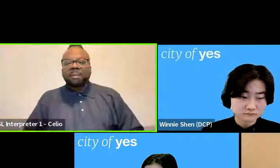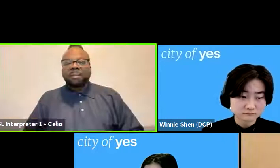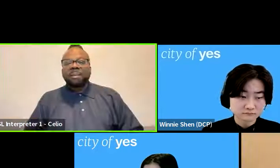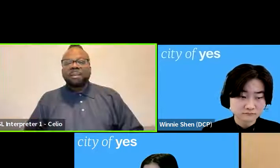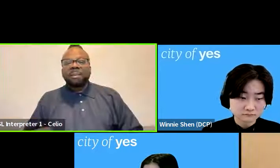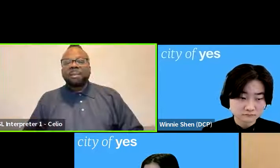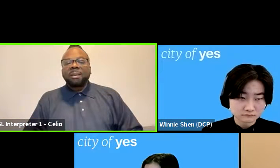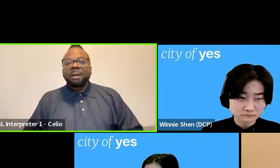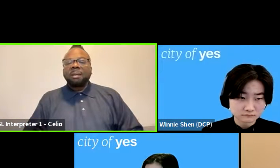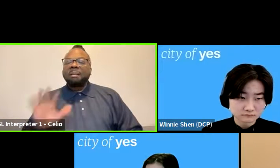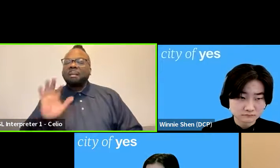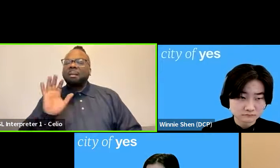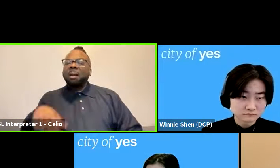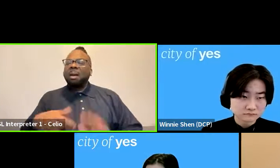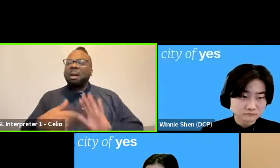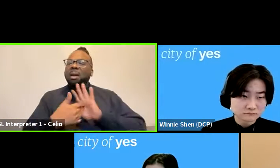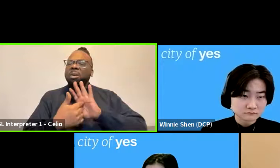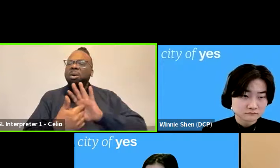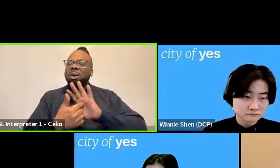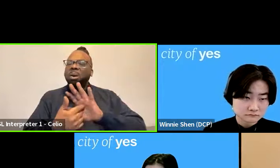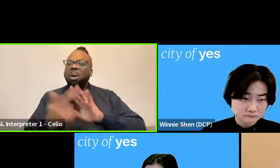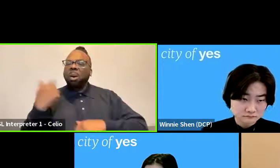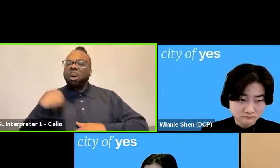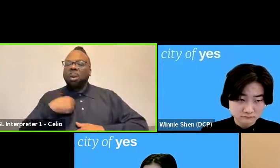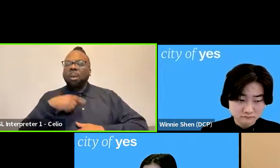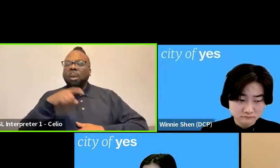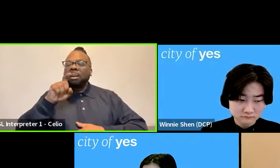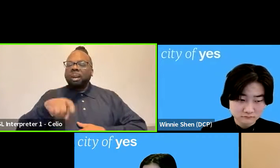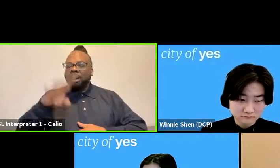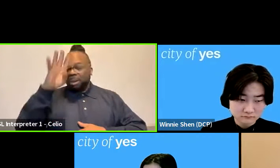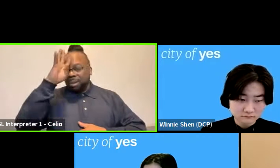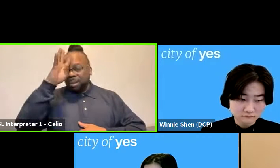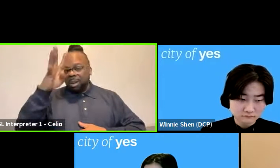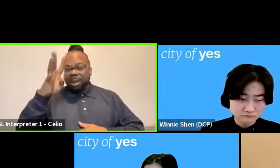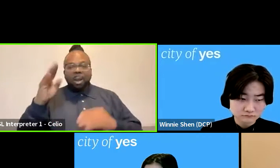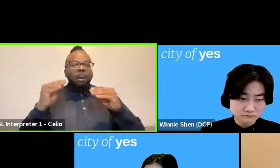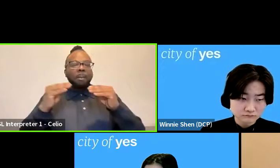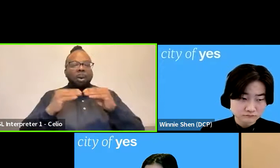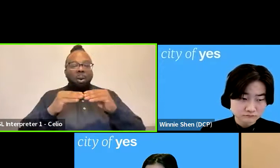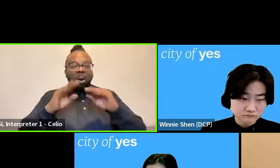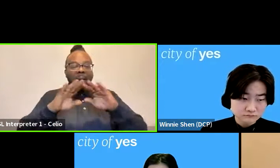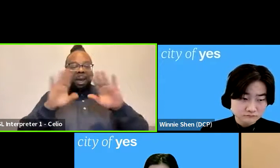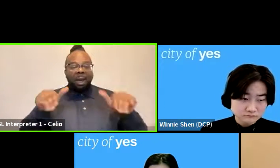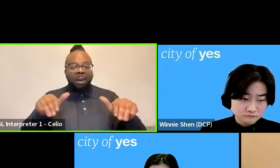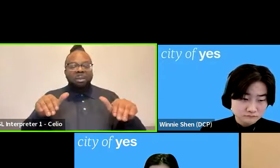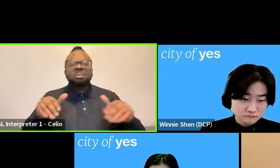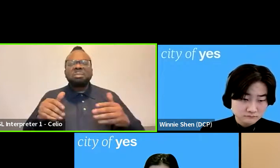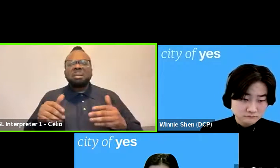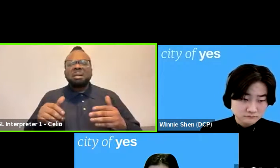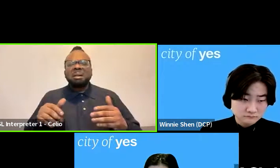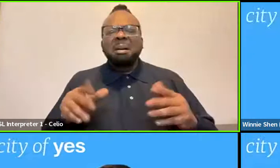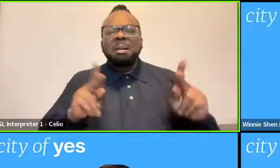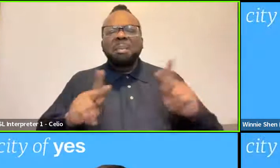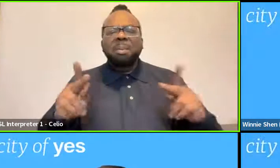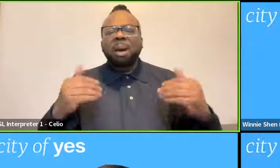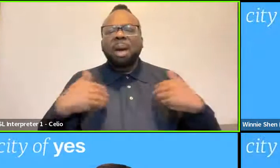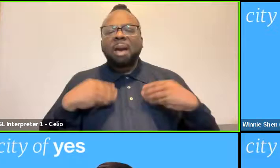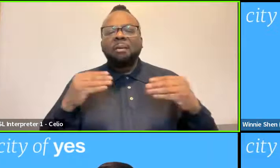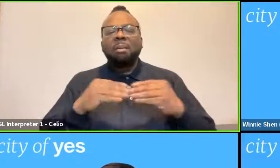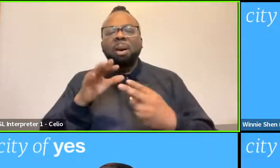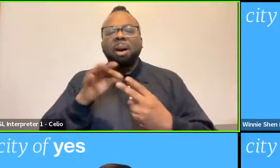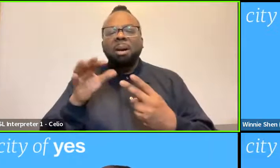an indicator that we need to create more housing so that tenants actually have options, so that landlords